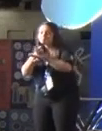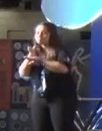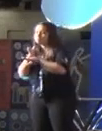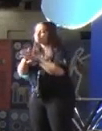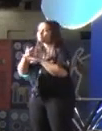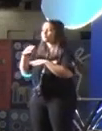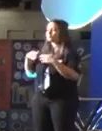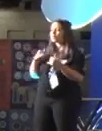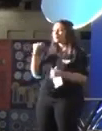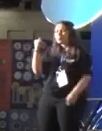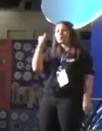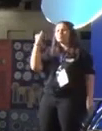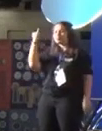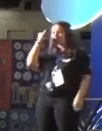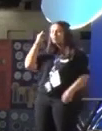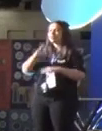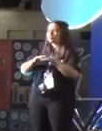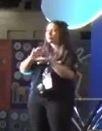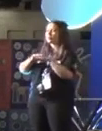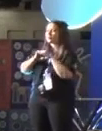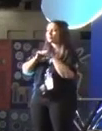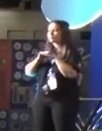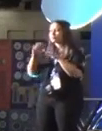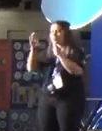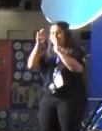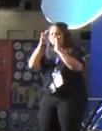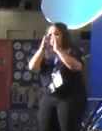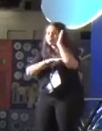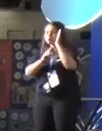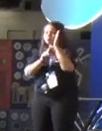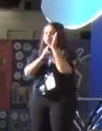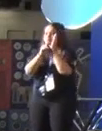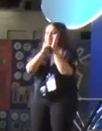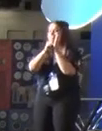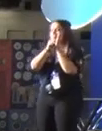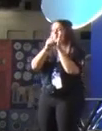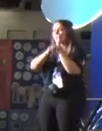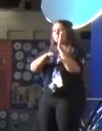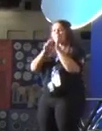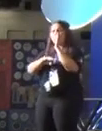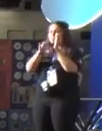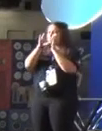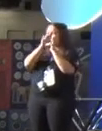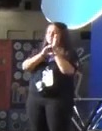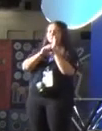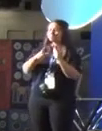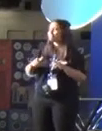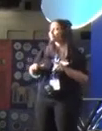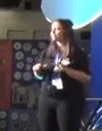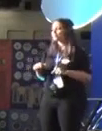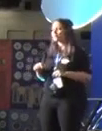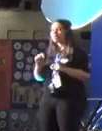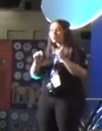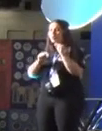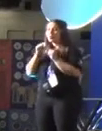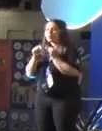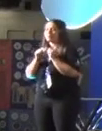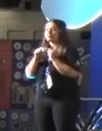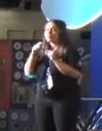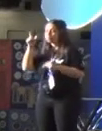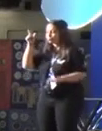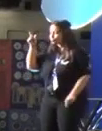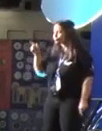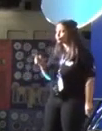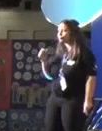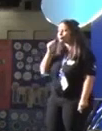for the statistics and the abstract concepts. So her point was scientists have to make even more of an effort to